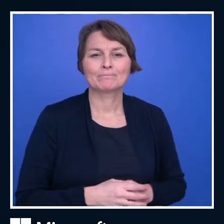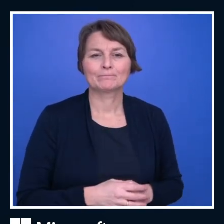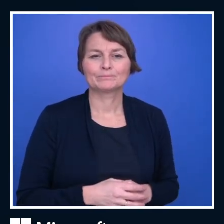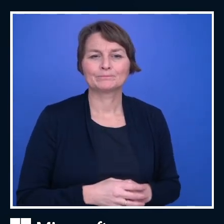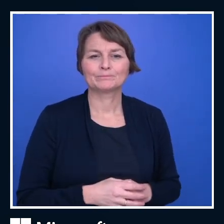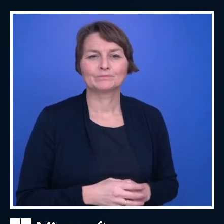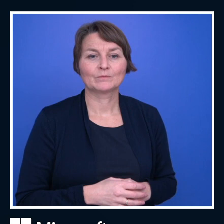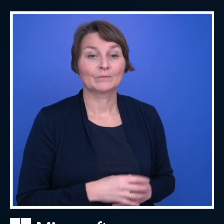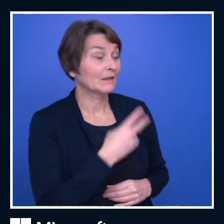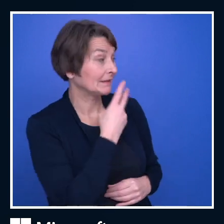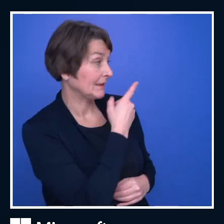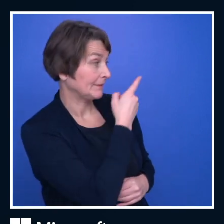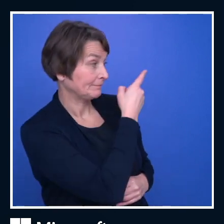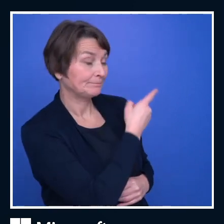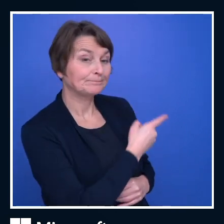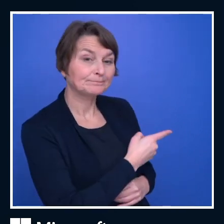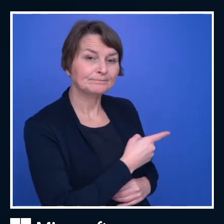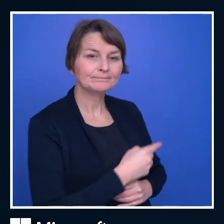find.